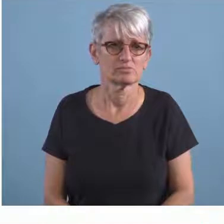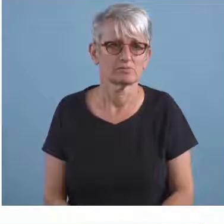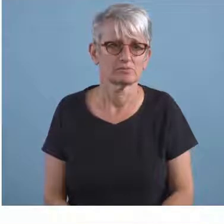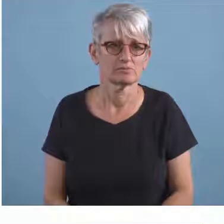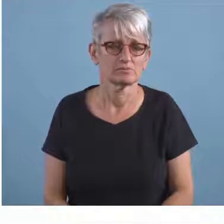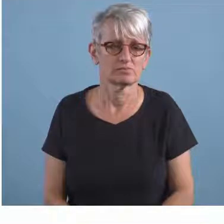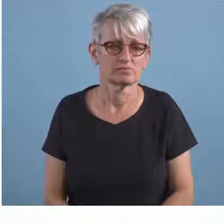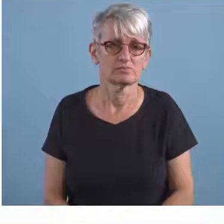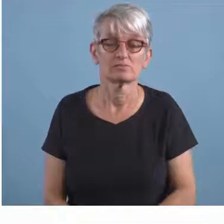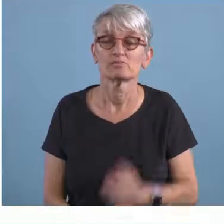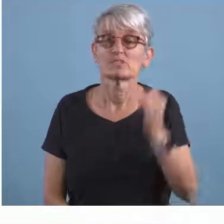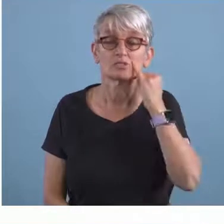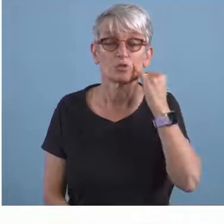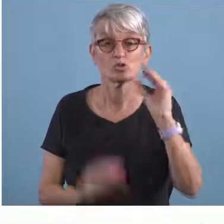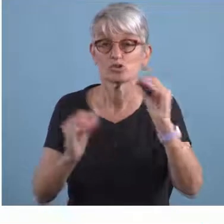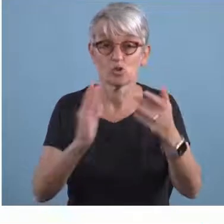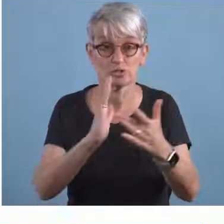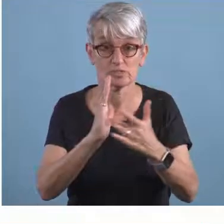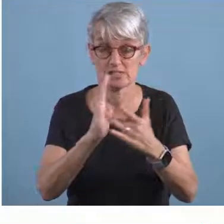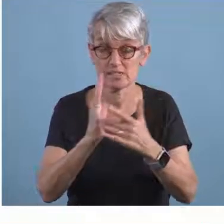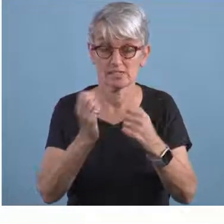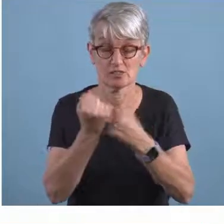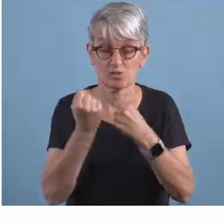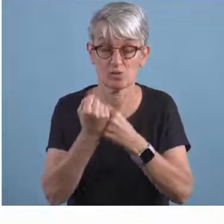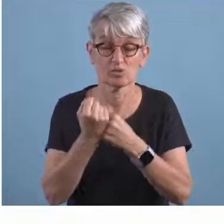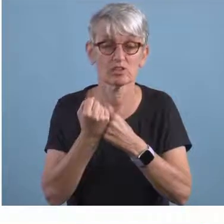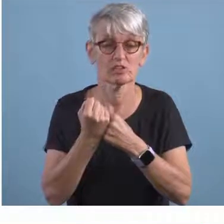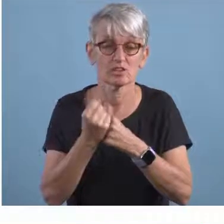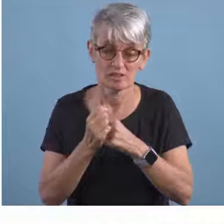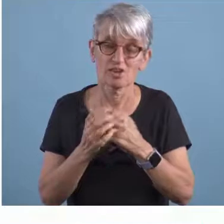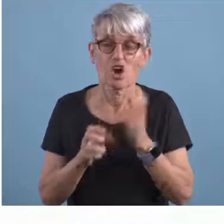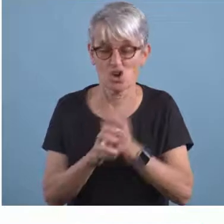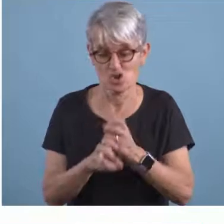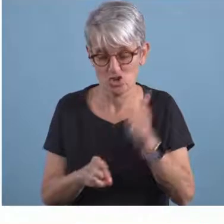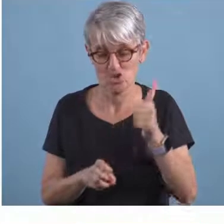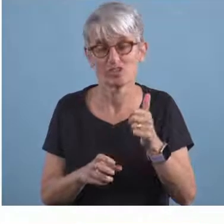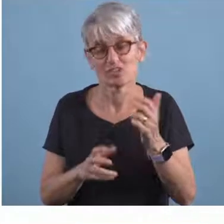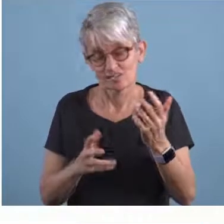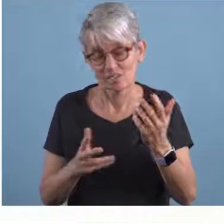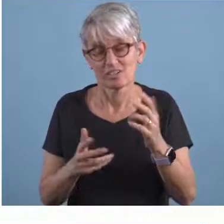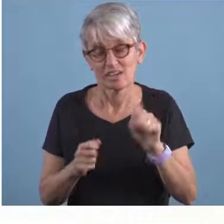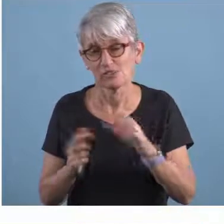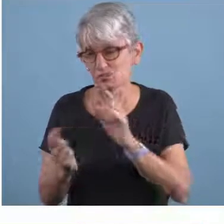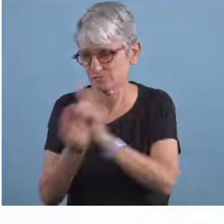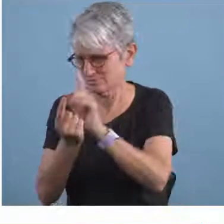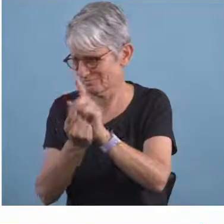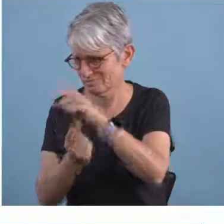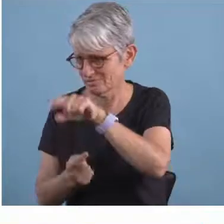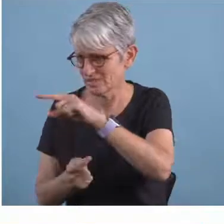If you have no tech support, addressing all of that becomes more difficult and you'll need to go to your colleagues.